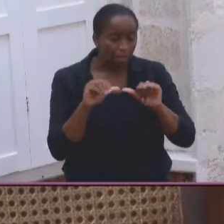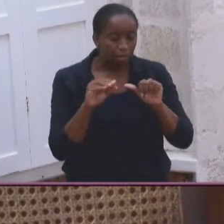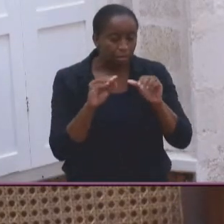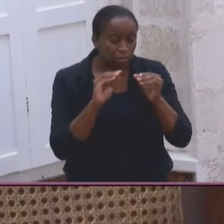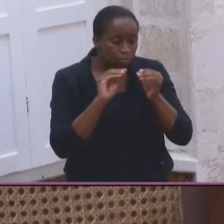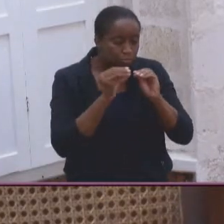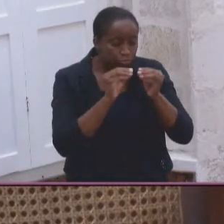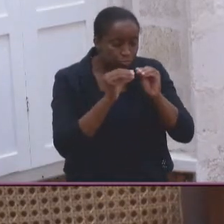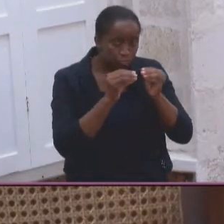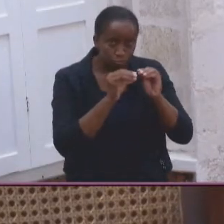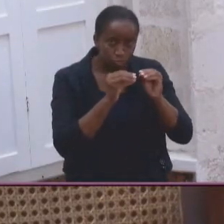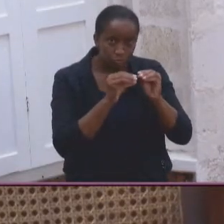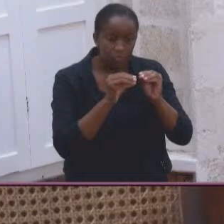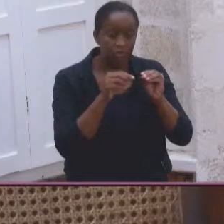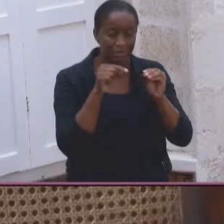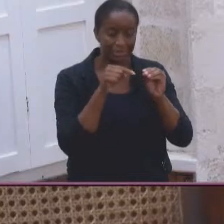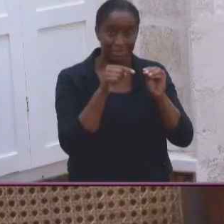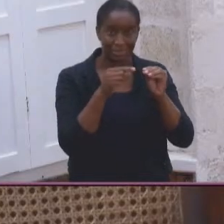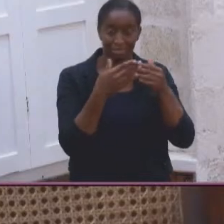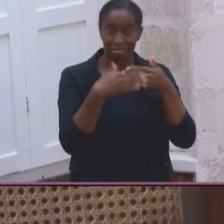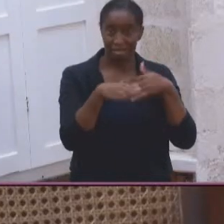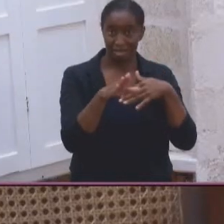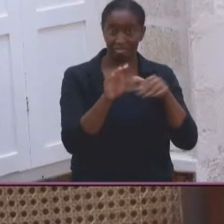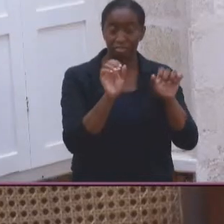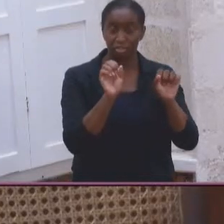very quickly is